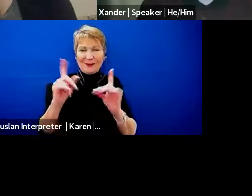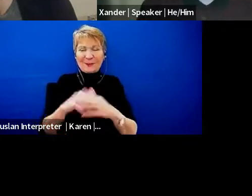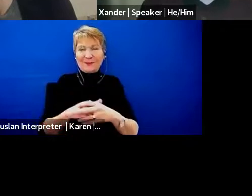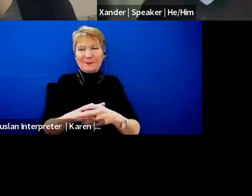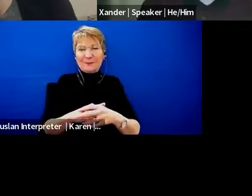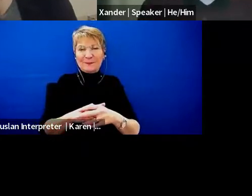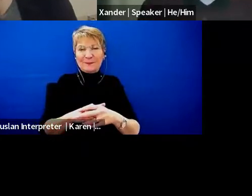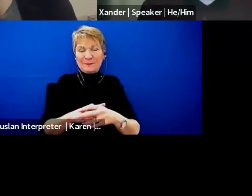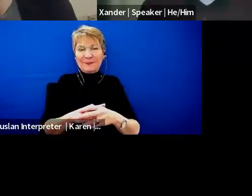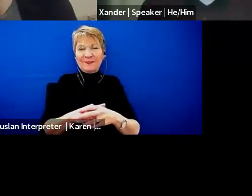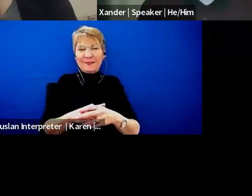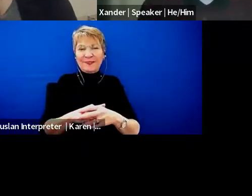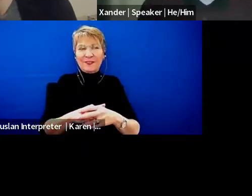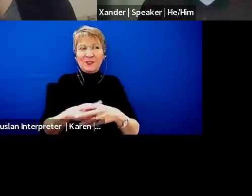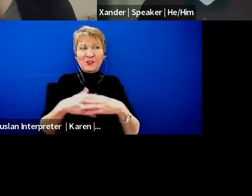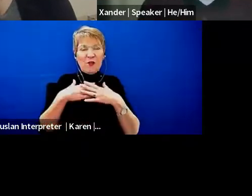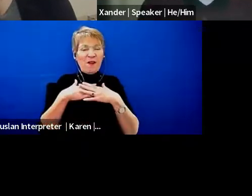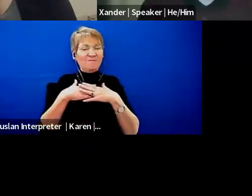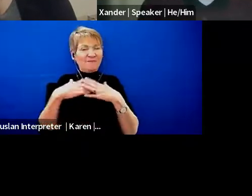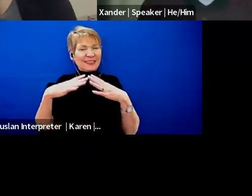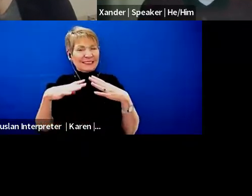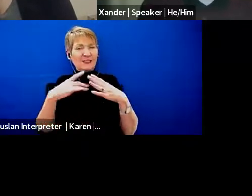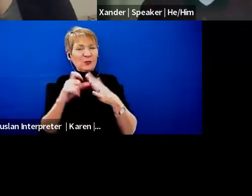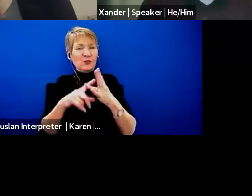And I just needed to do certain things differently.